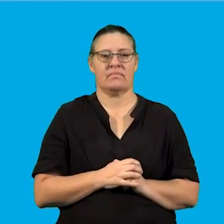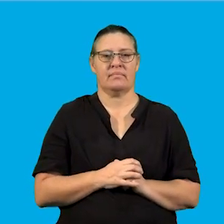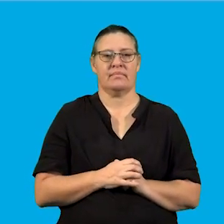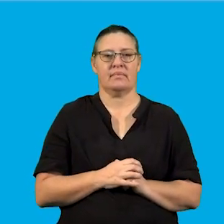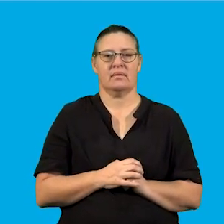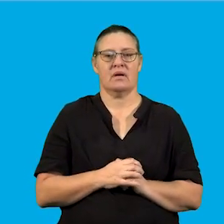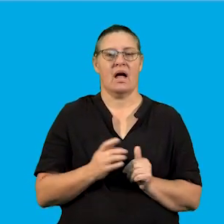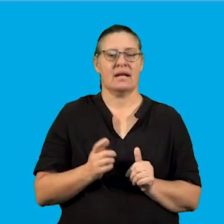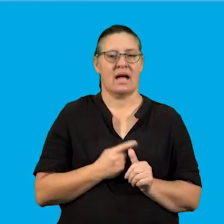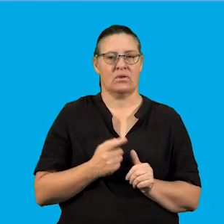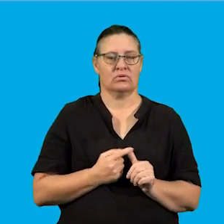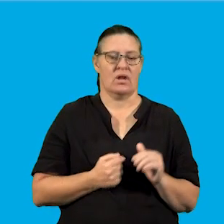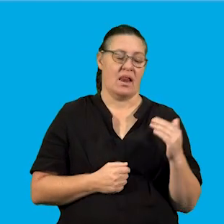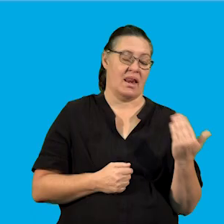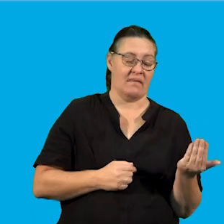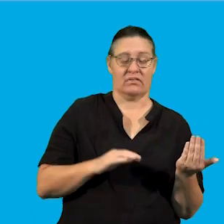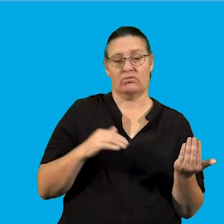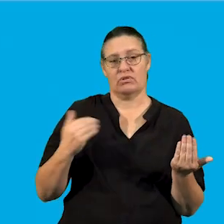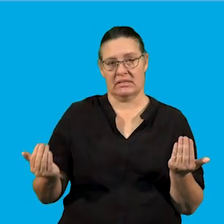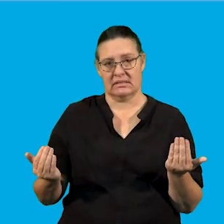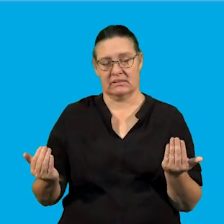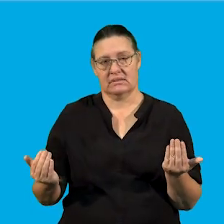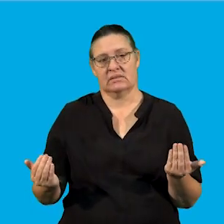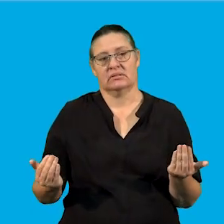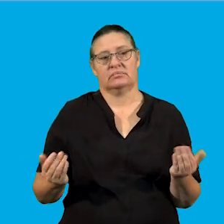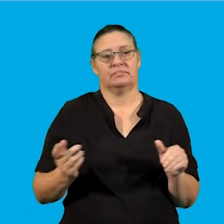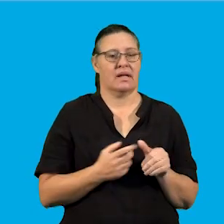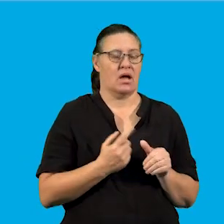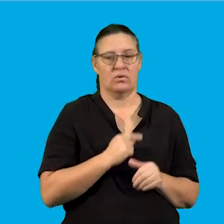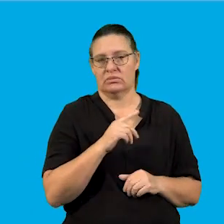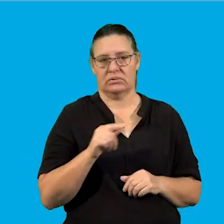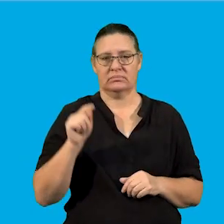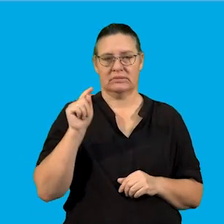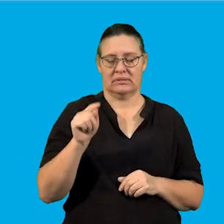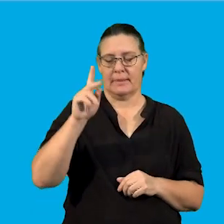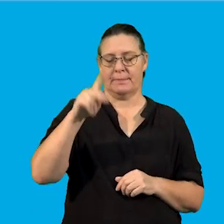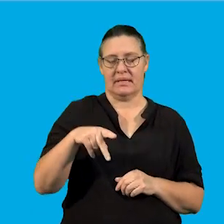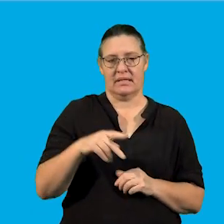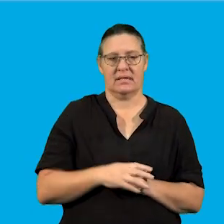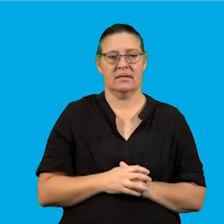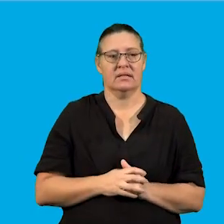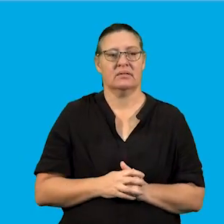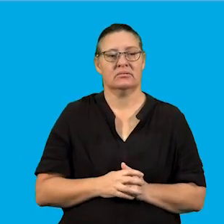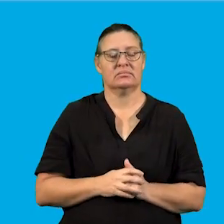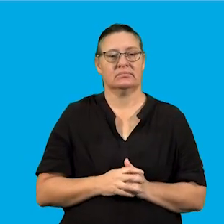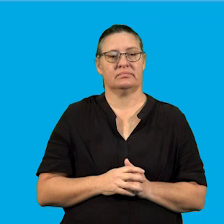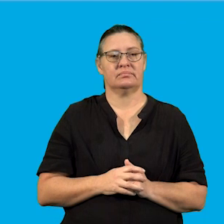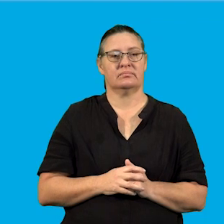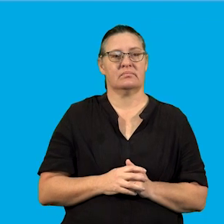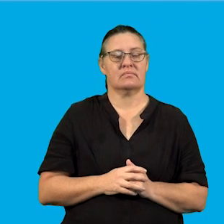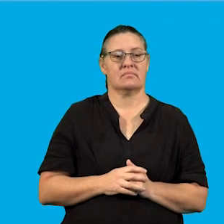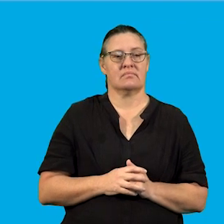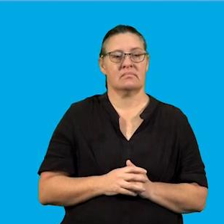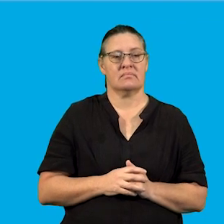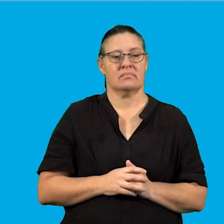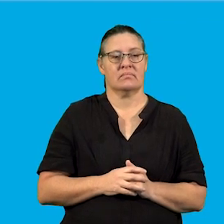table. We count from left to right and go all the way, then we find that it is that one there. So what's the chemical symbol?